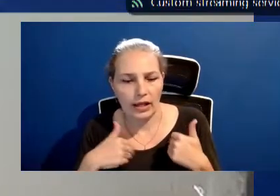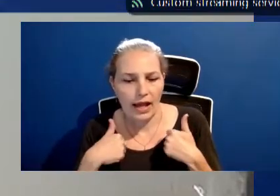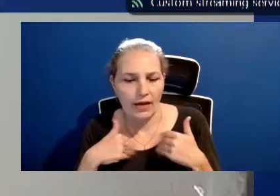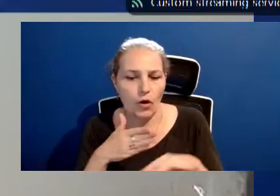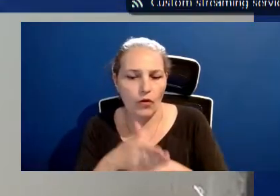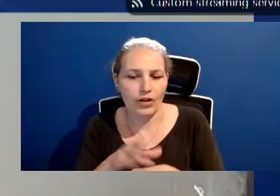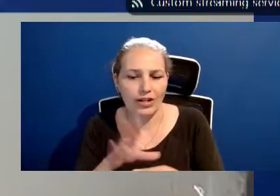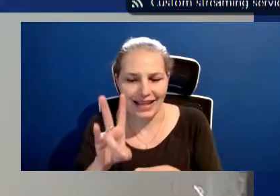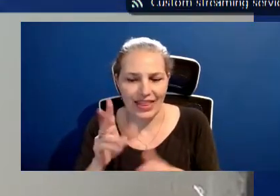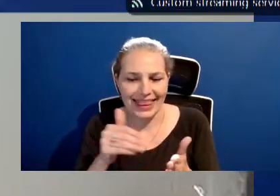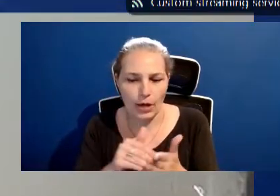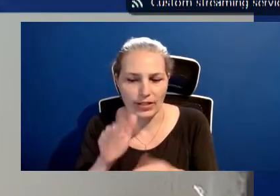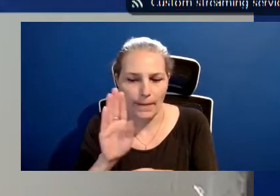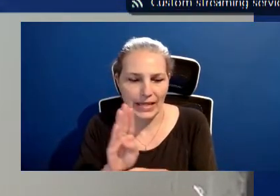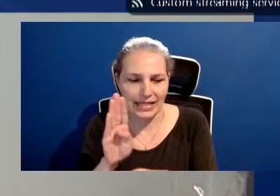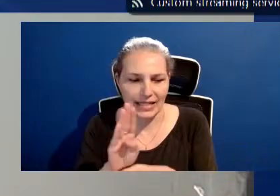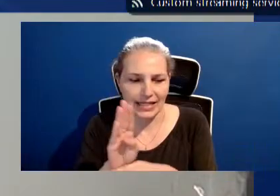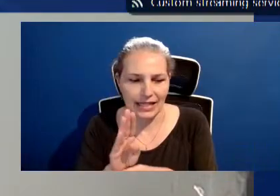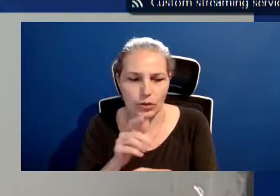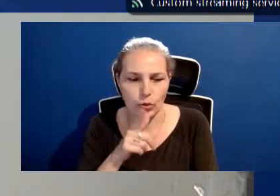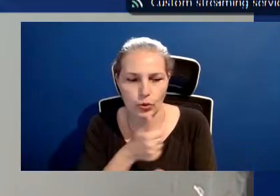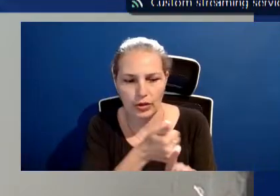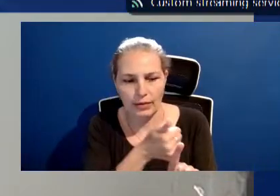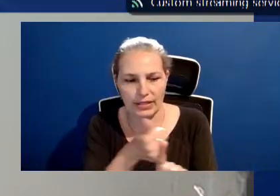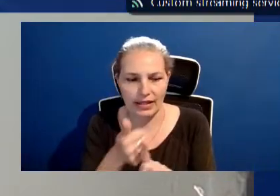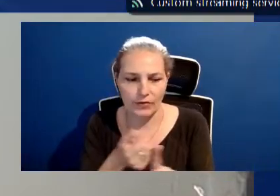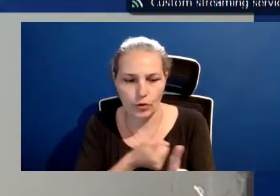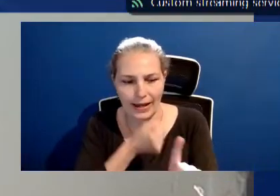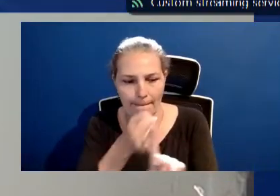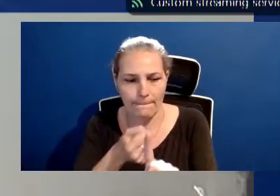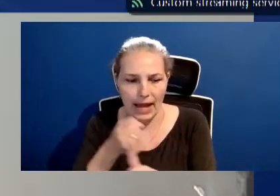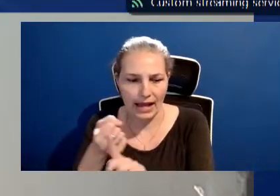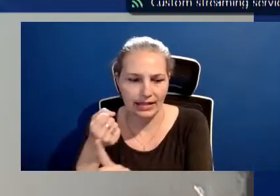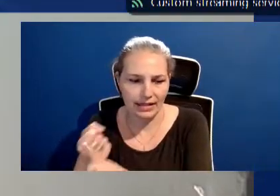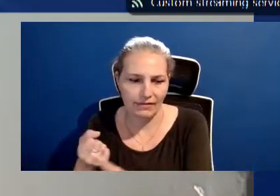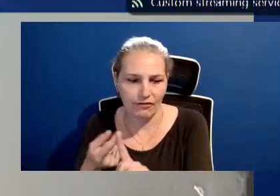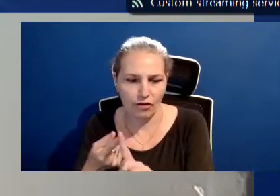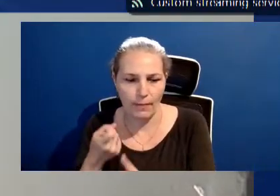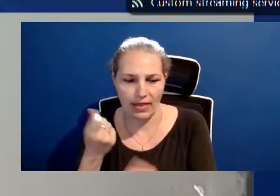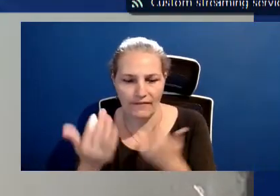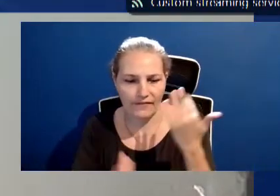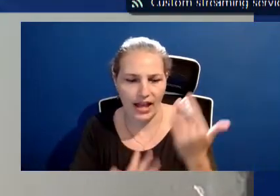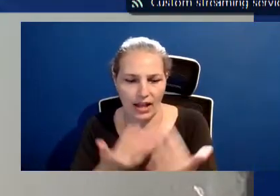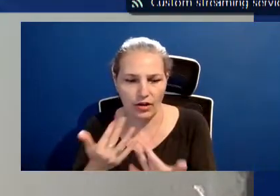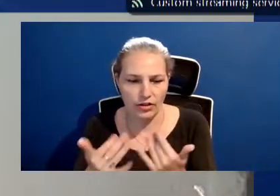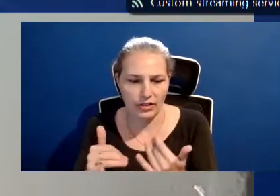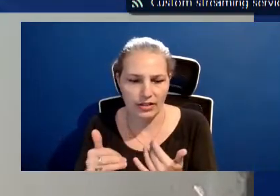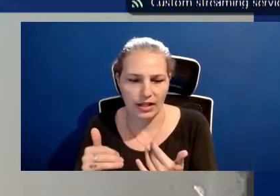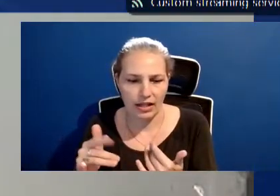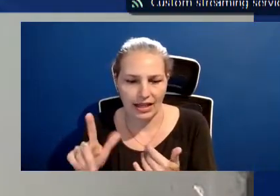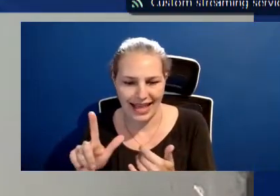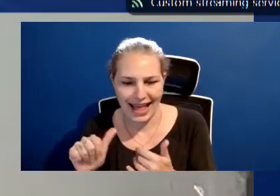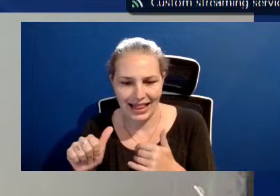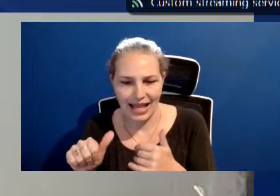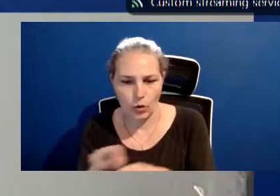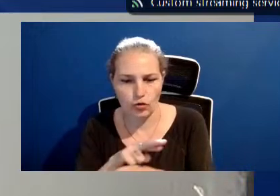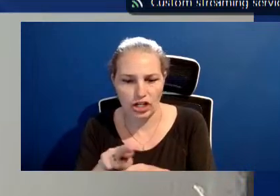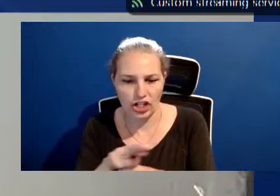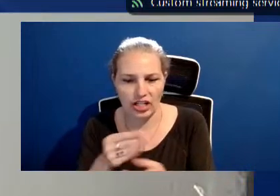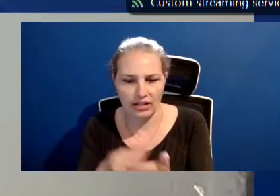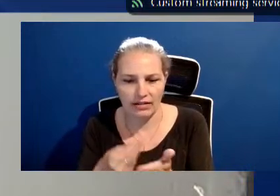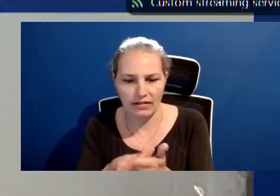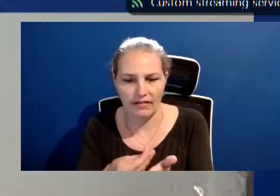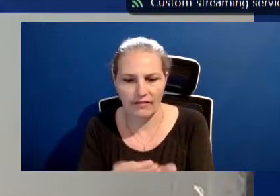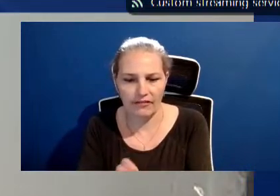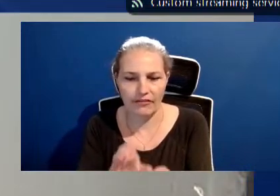fires apply to the LA Region Fund. So we'll be reaching out directly to everyone who applied. We'll also be working,